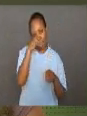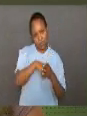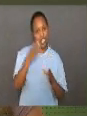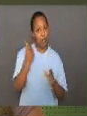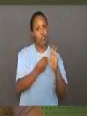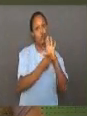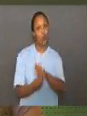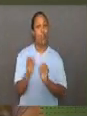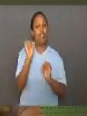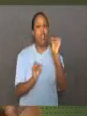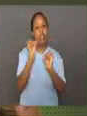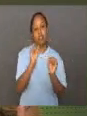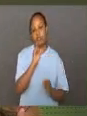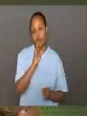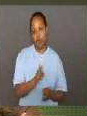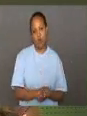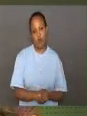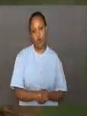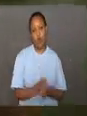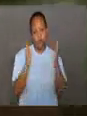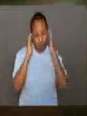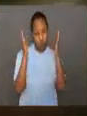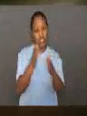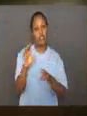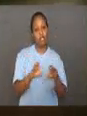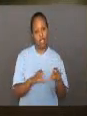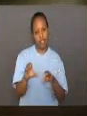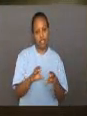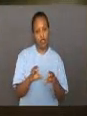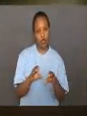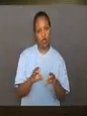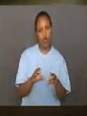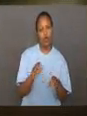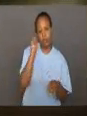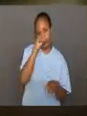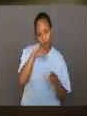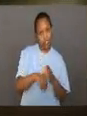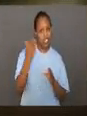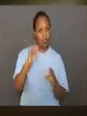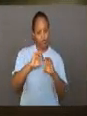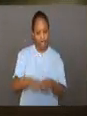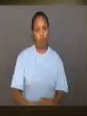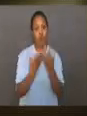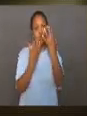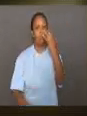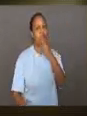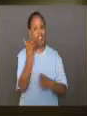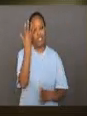Ethiopia. We will focus on the outbreak of the Ethiopian Revolution.